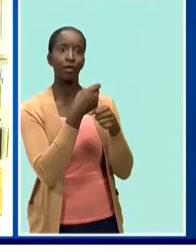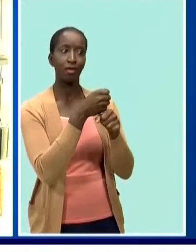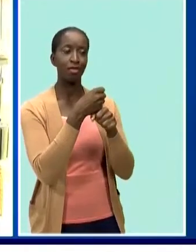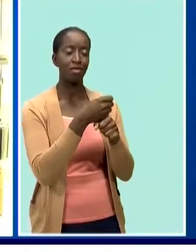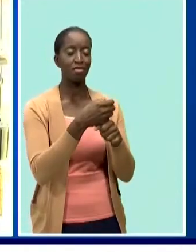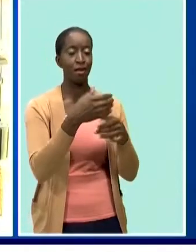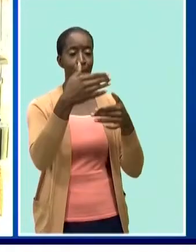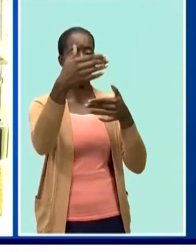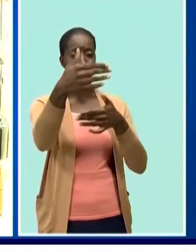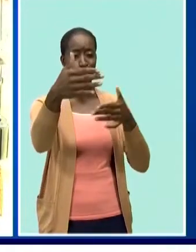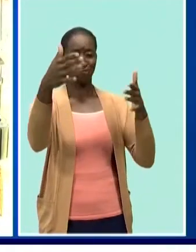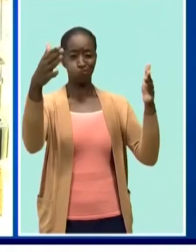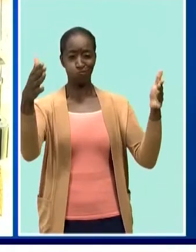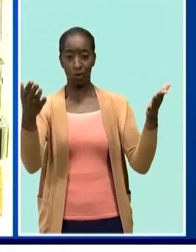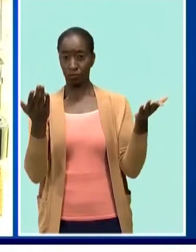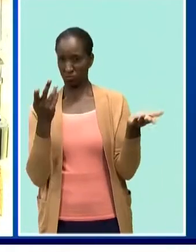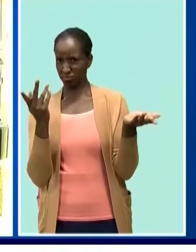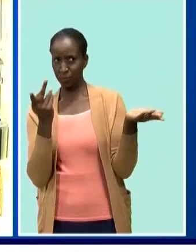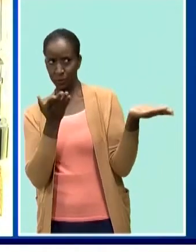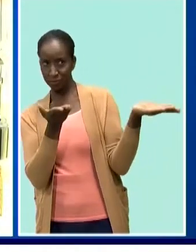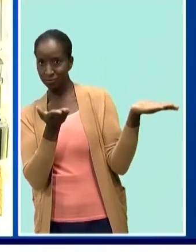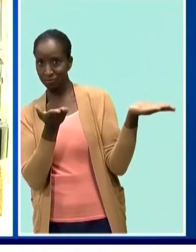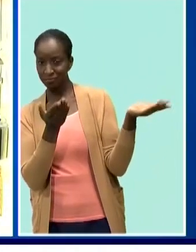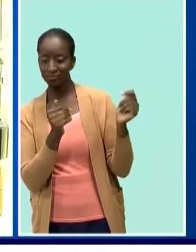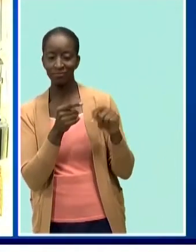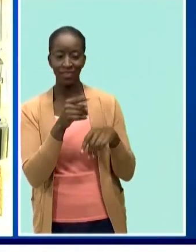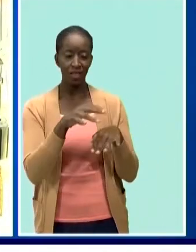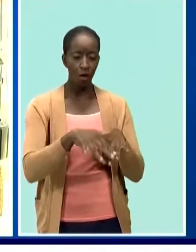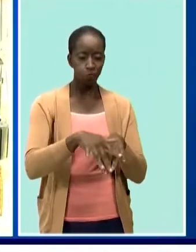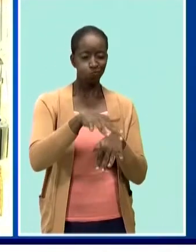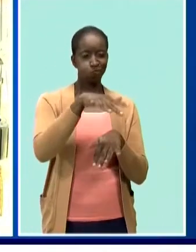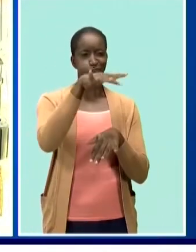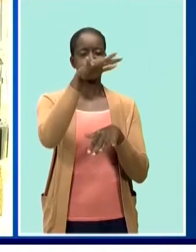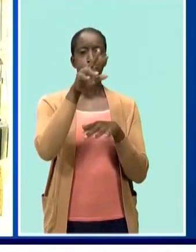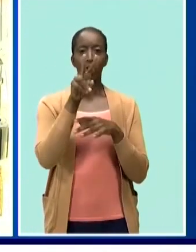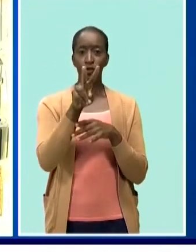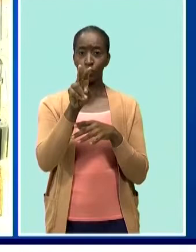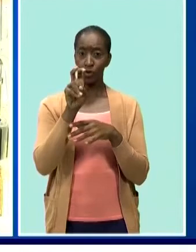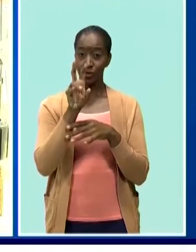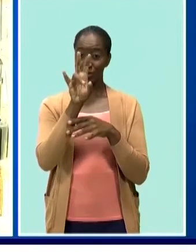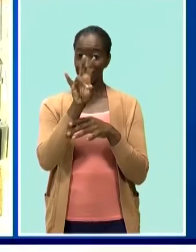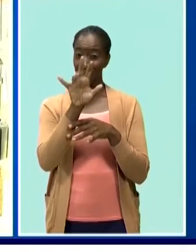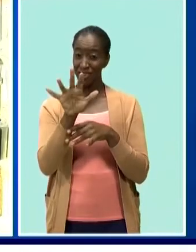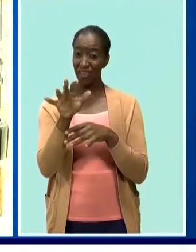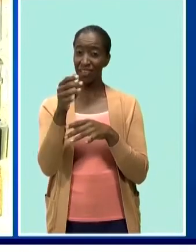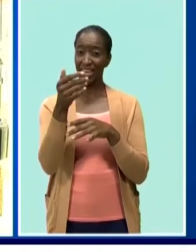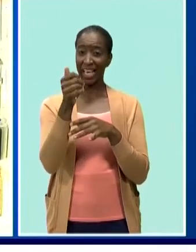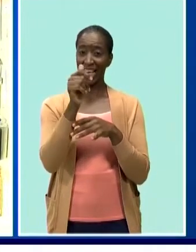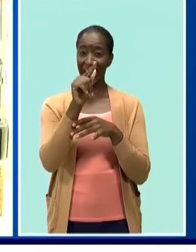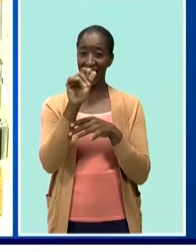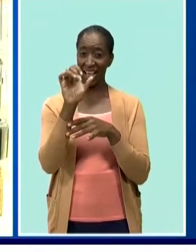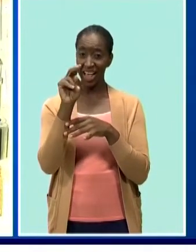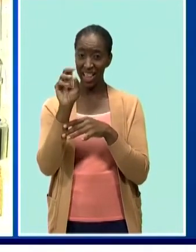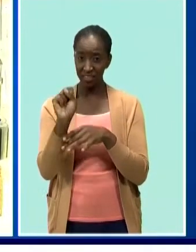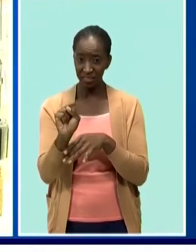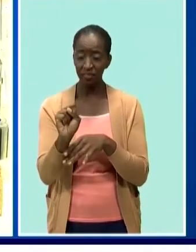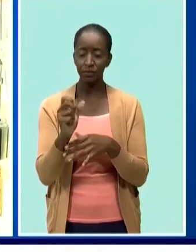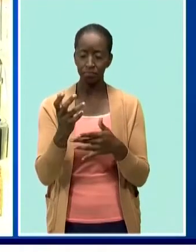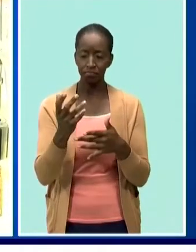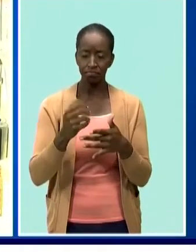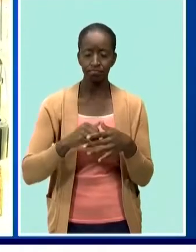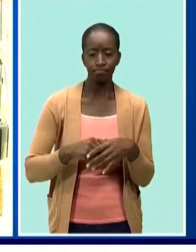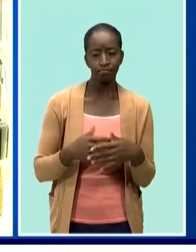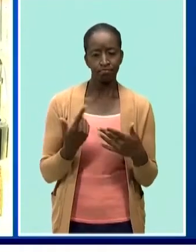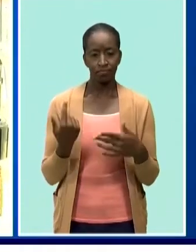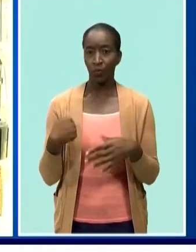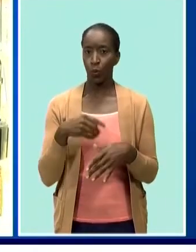see here, the tote, which holds 275 gallons. And because of our delivery cycle, the next